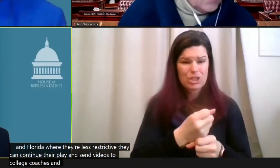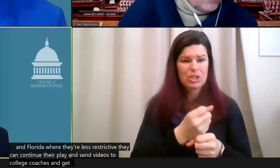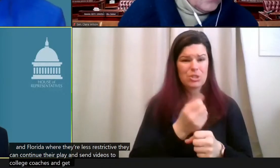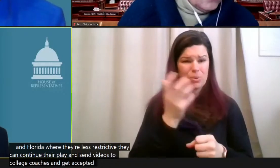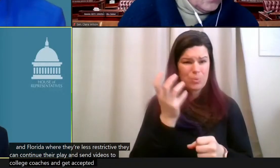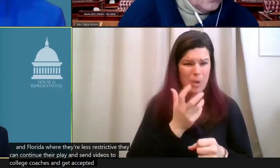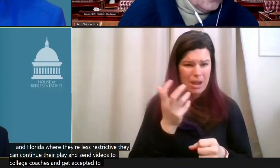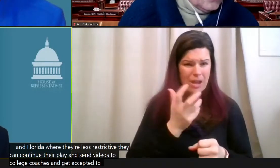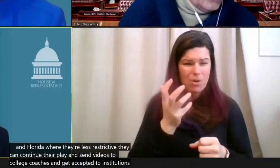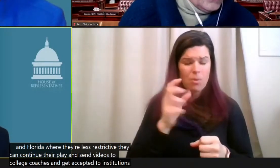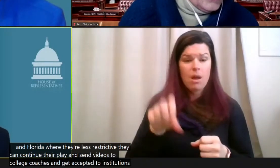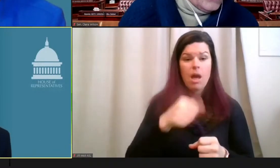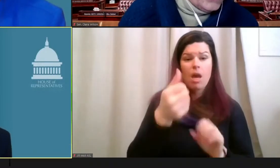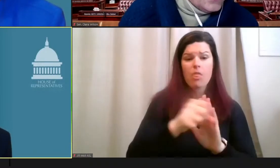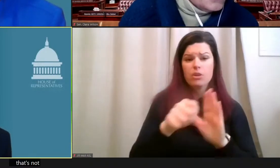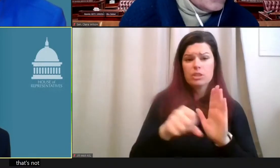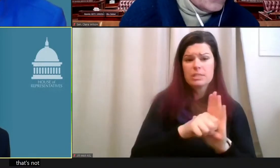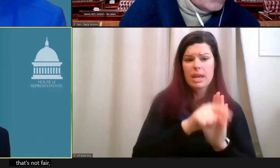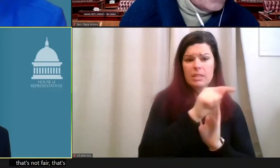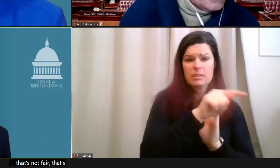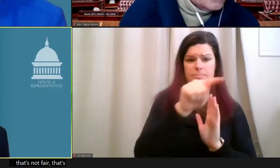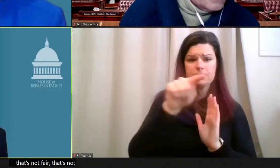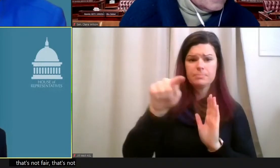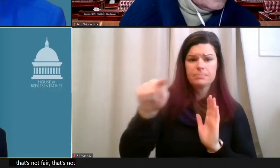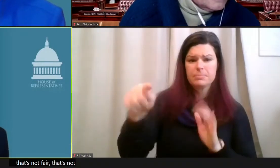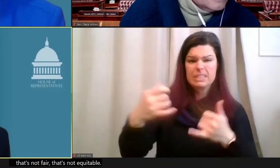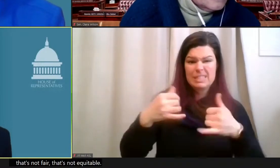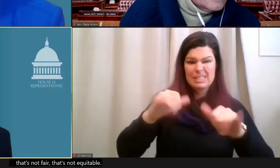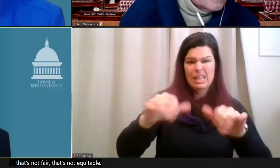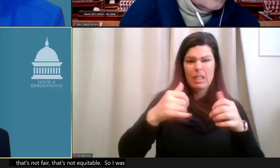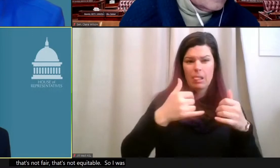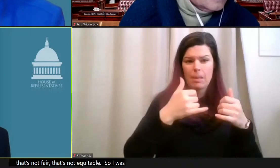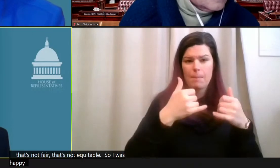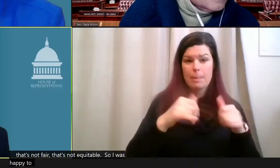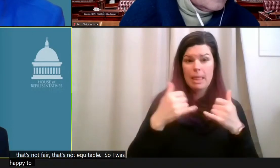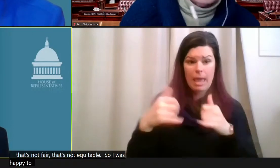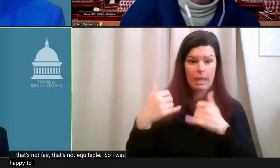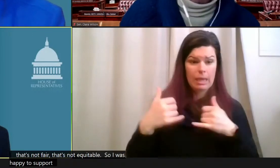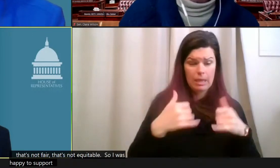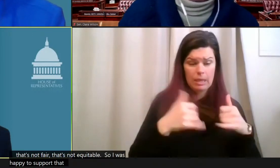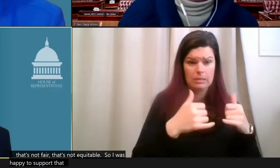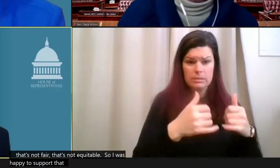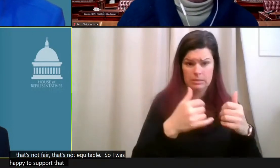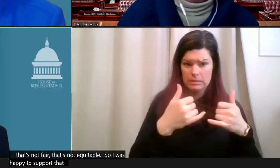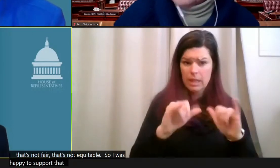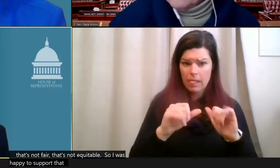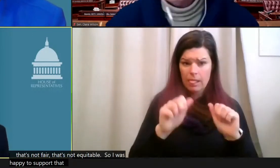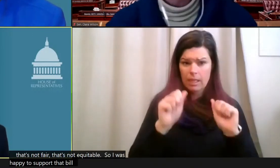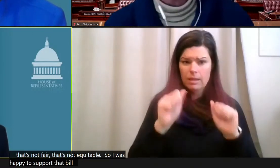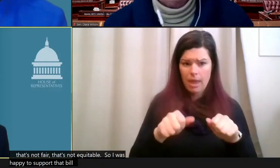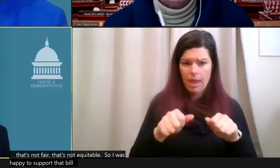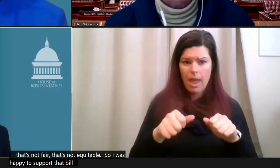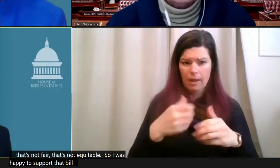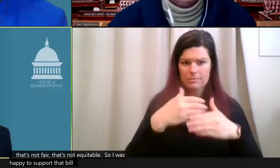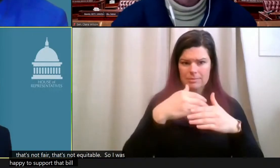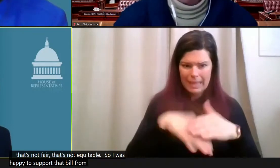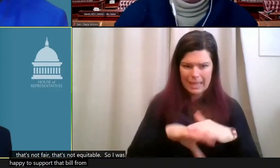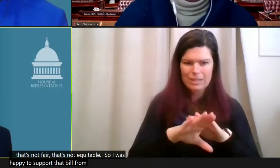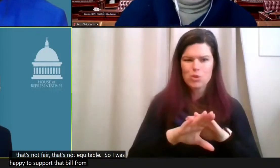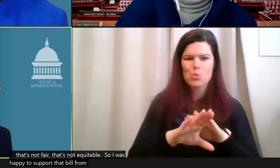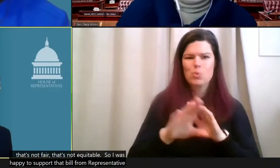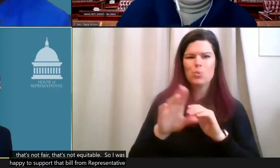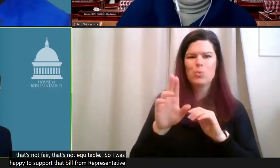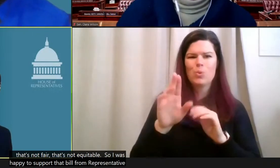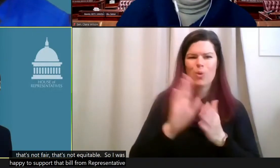It's not equitable. So I was happy to support that bill from Representative Walsh in Aberdeen. I also would say that we need to